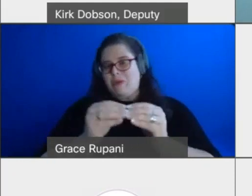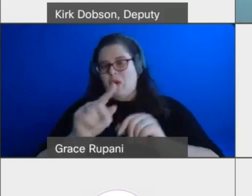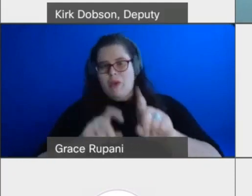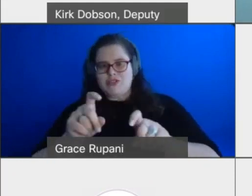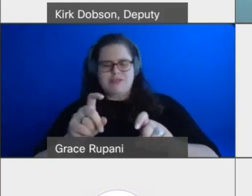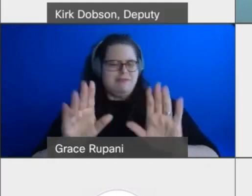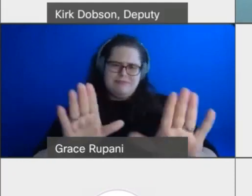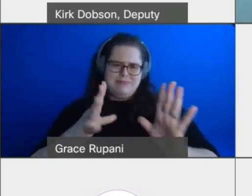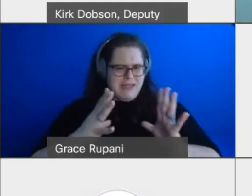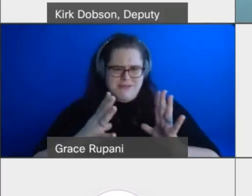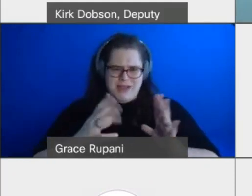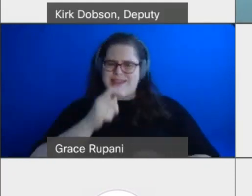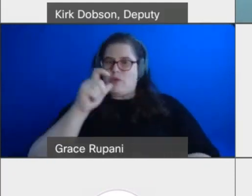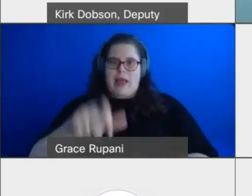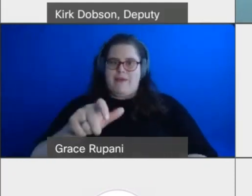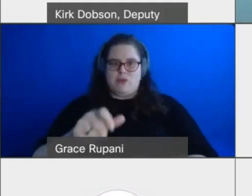fine.